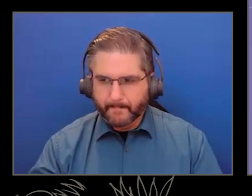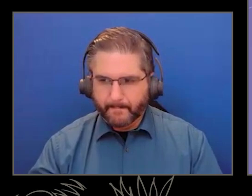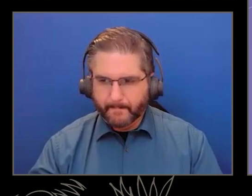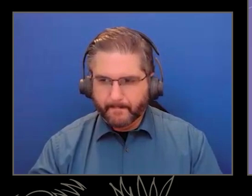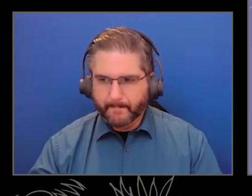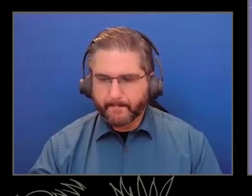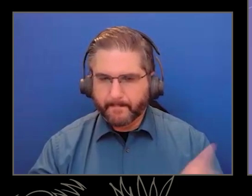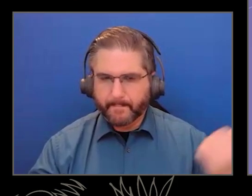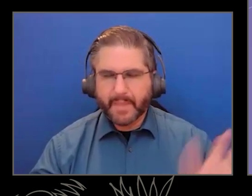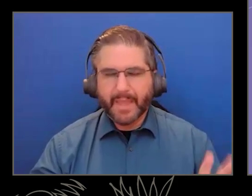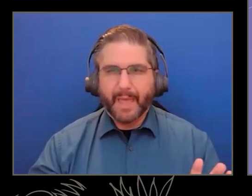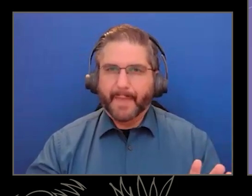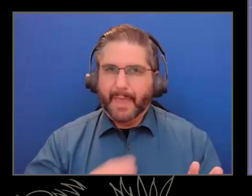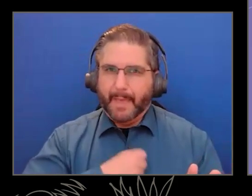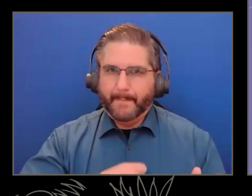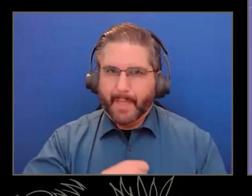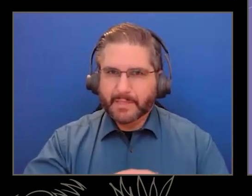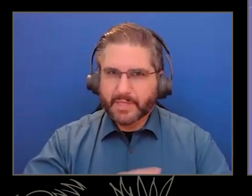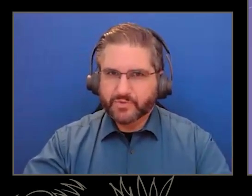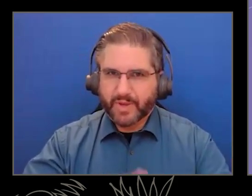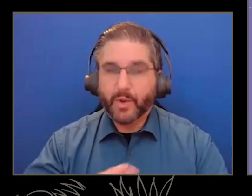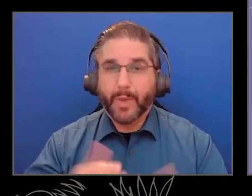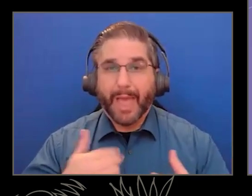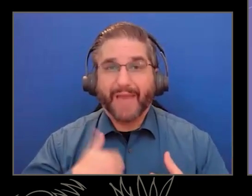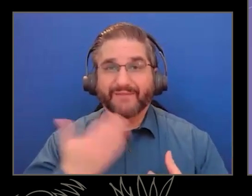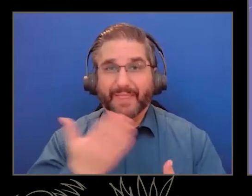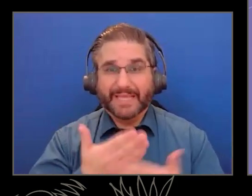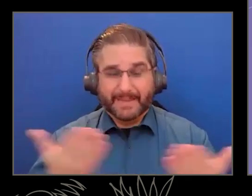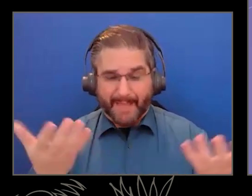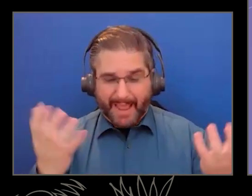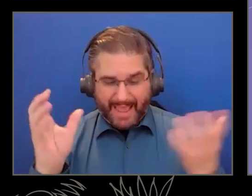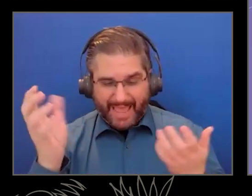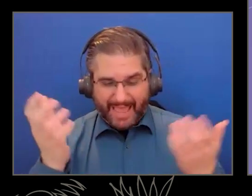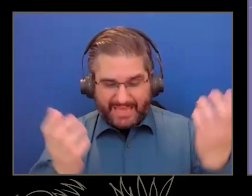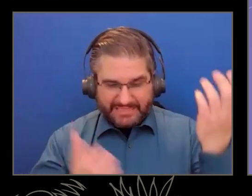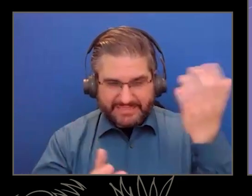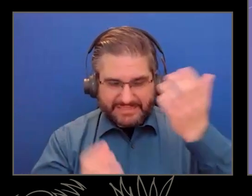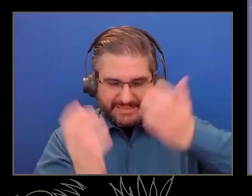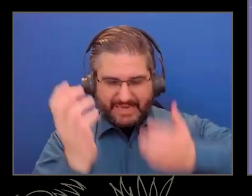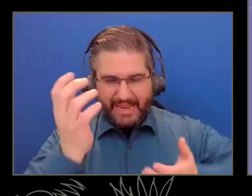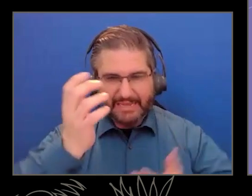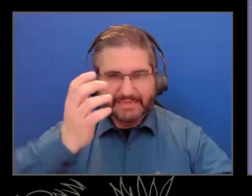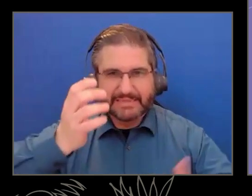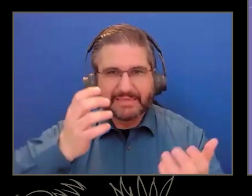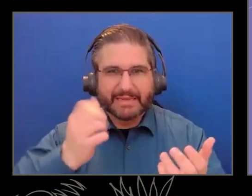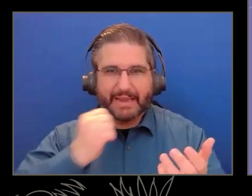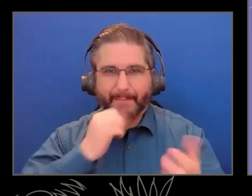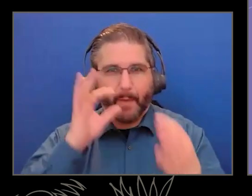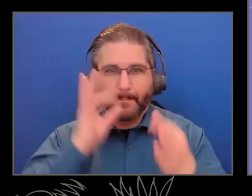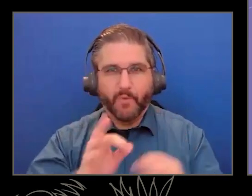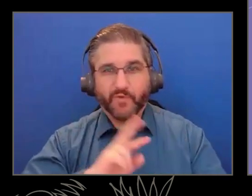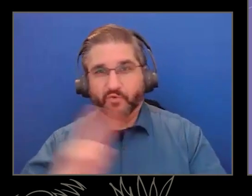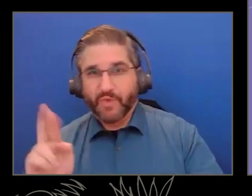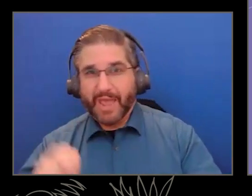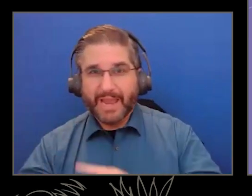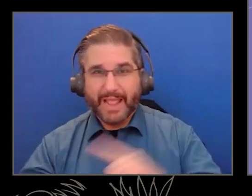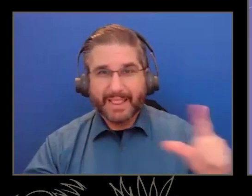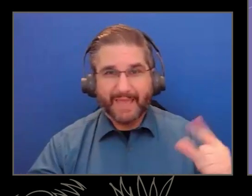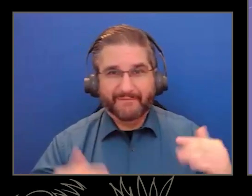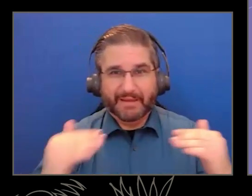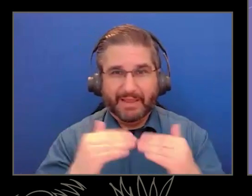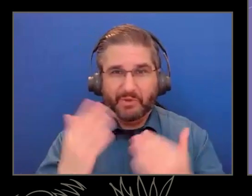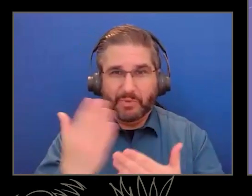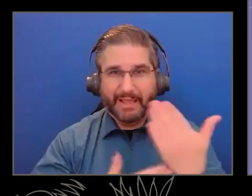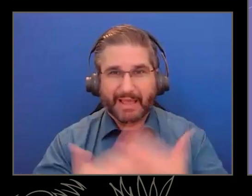apologize in advance. I have things in both of my hands, and I am not an ambidextrous baddie. So this will be